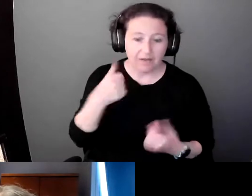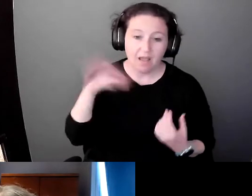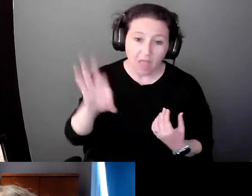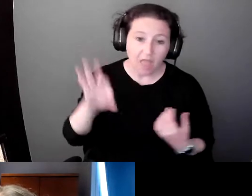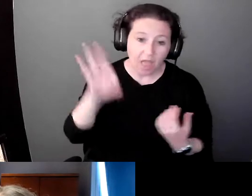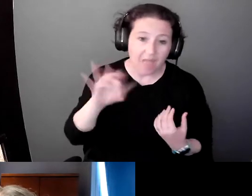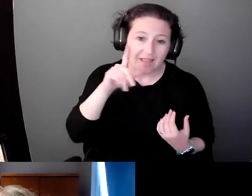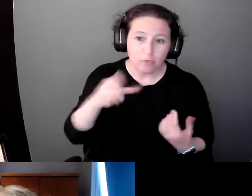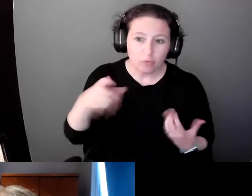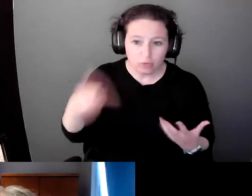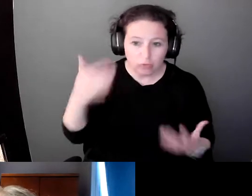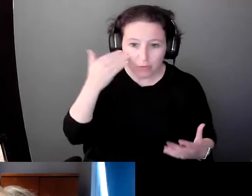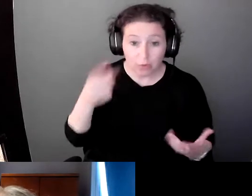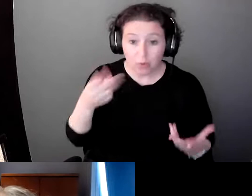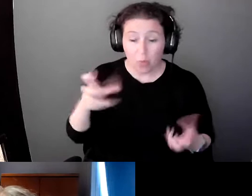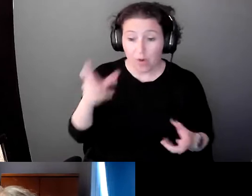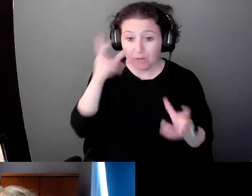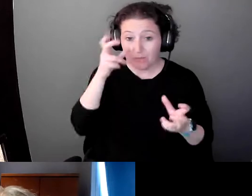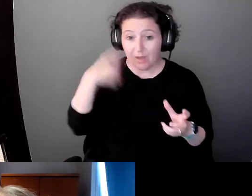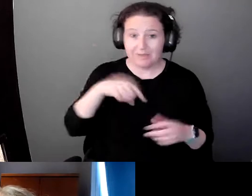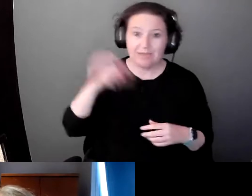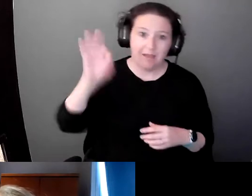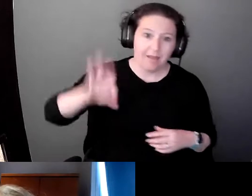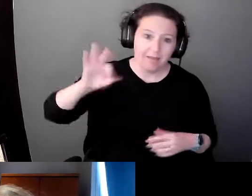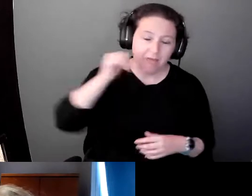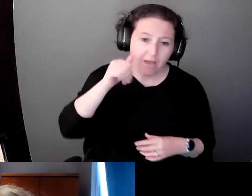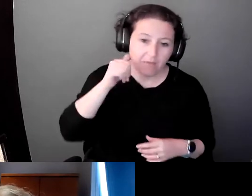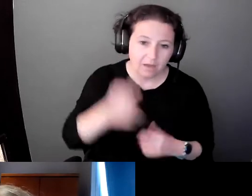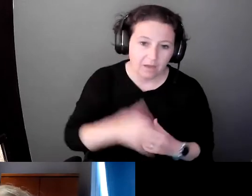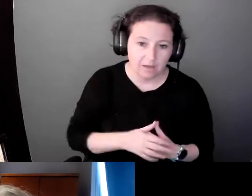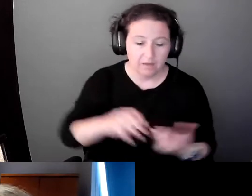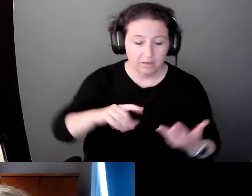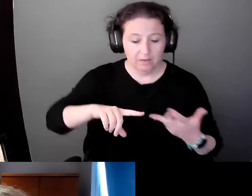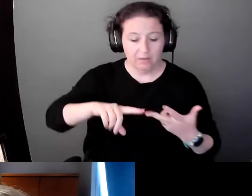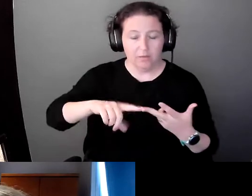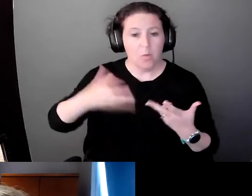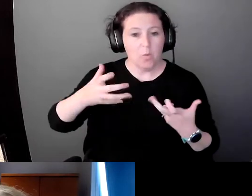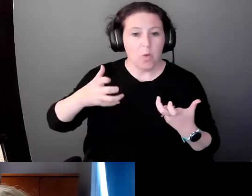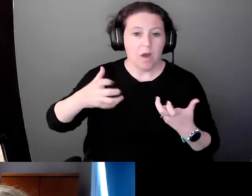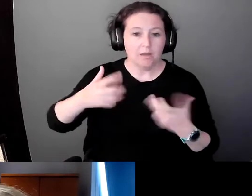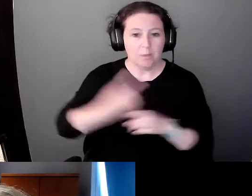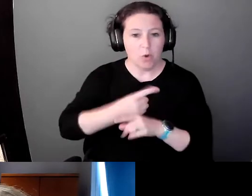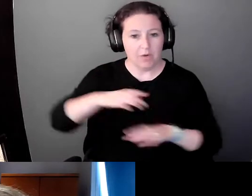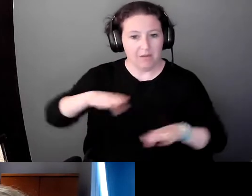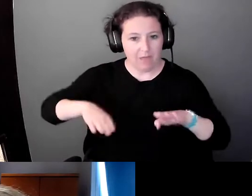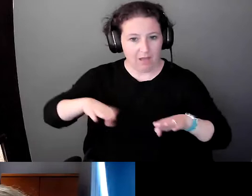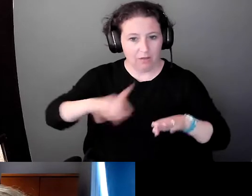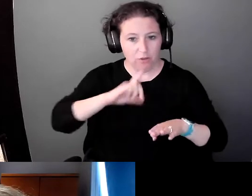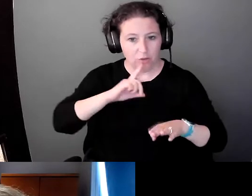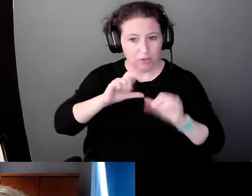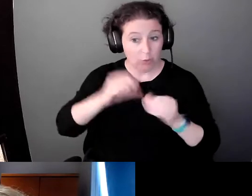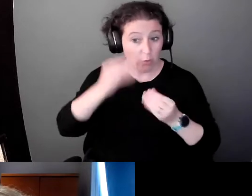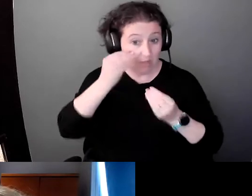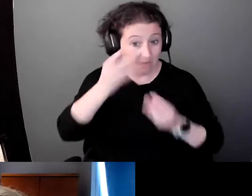single day. And number three, we're trying to find the appropriate balance between keeping our community informed and being